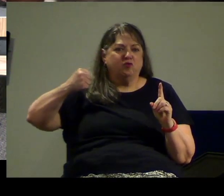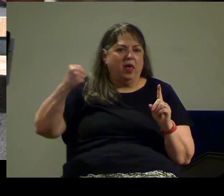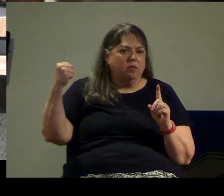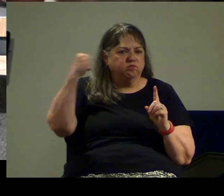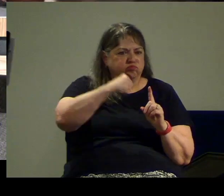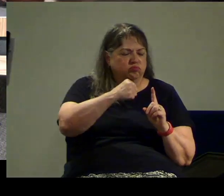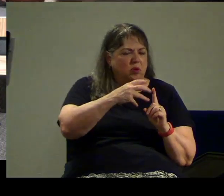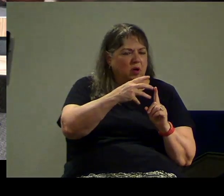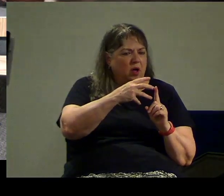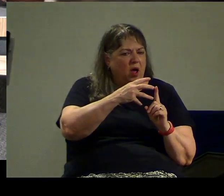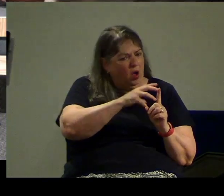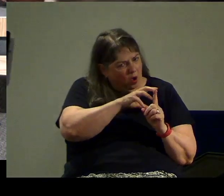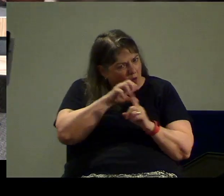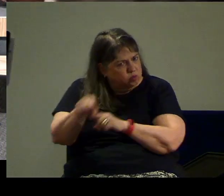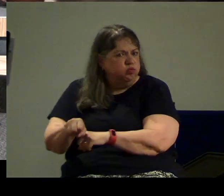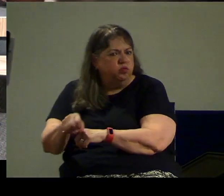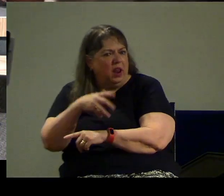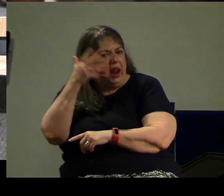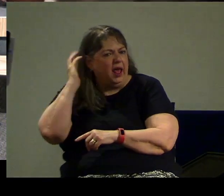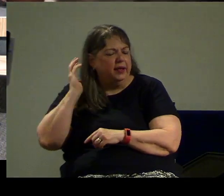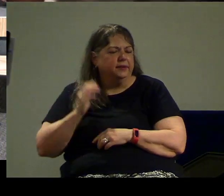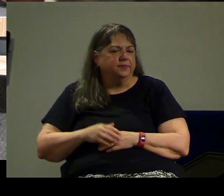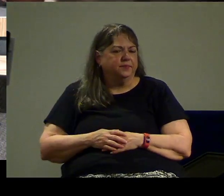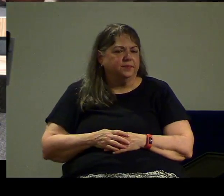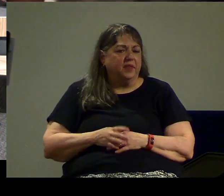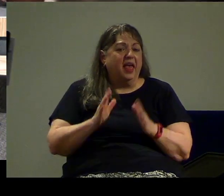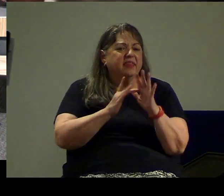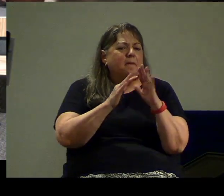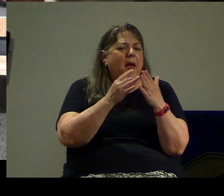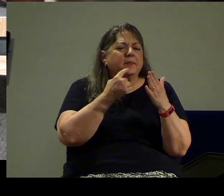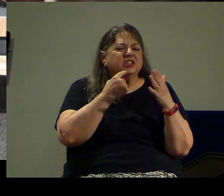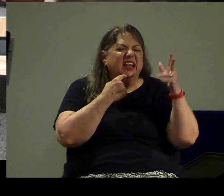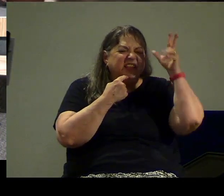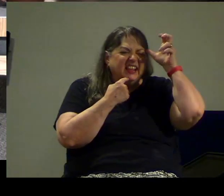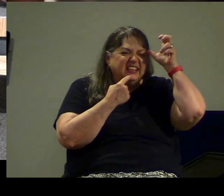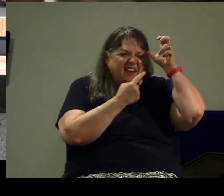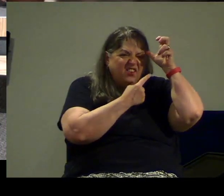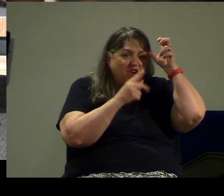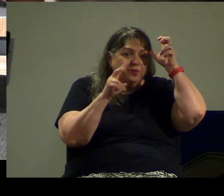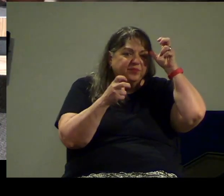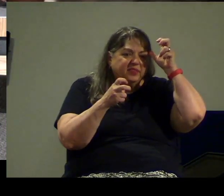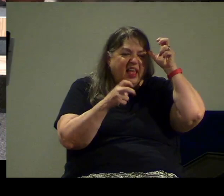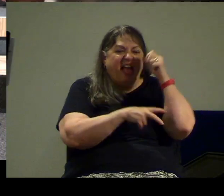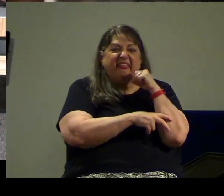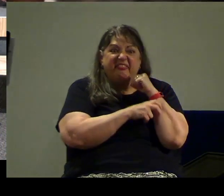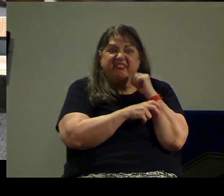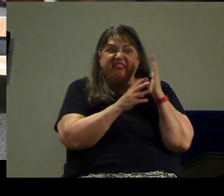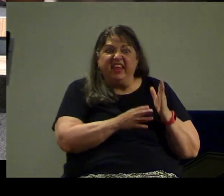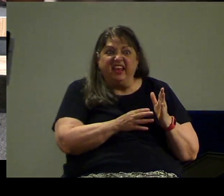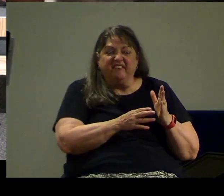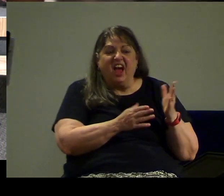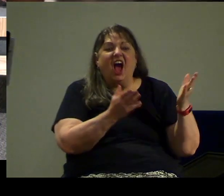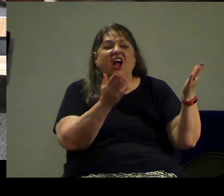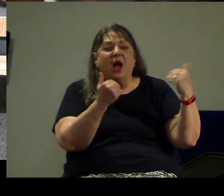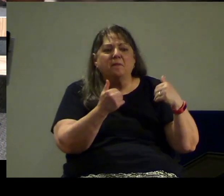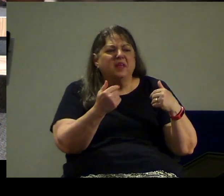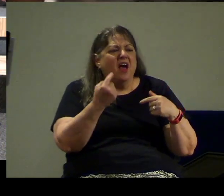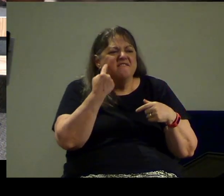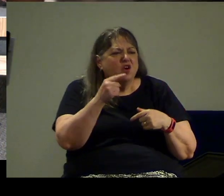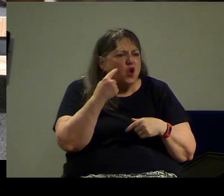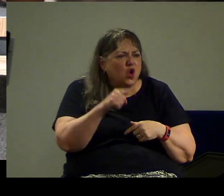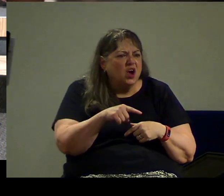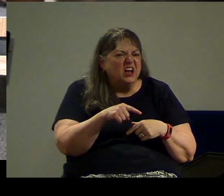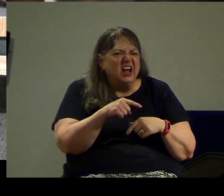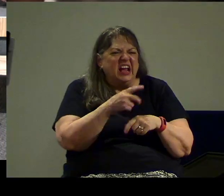steal. The Bible says that the thief comes to steal, kill, and destroy. your health, your finances, your family,